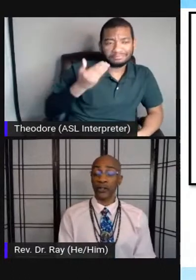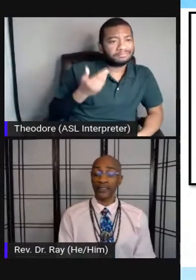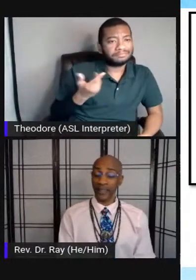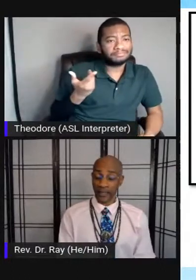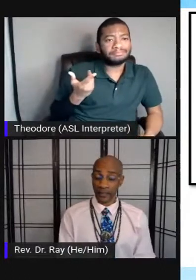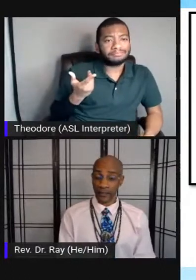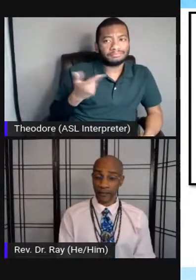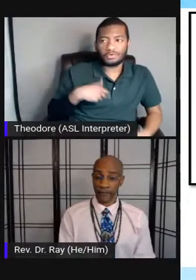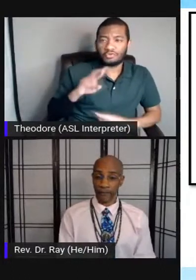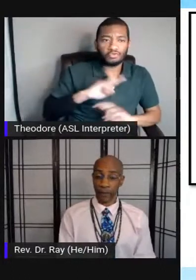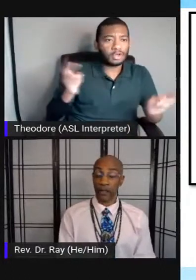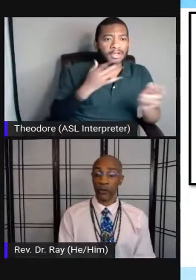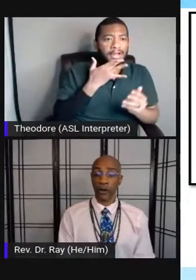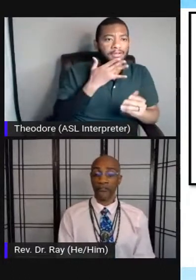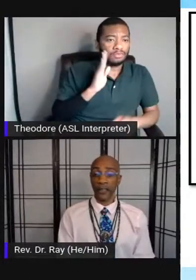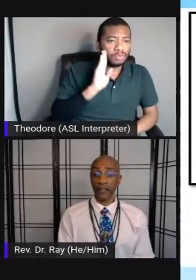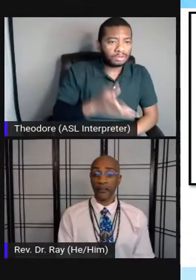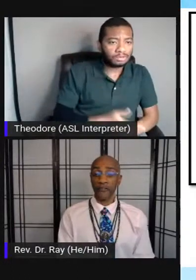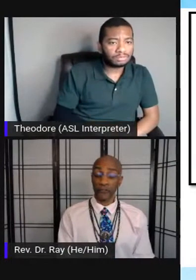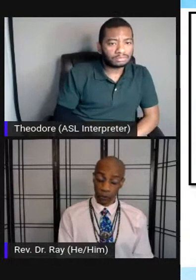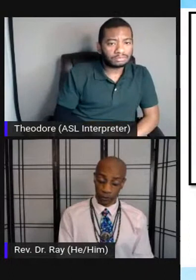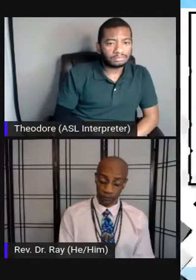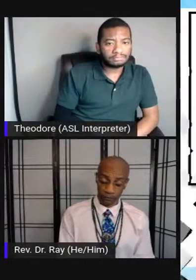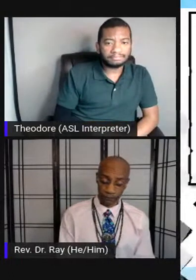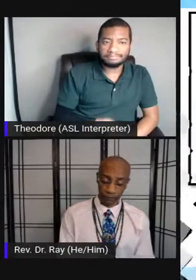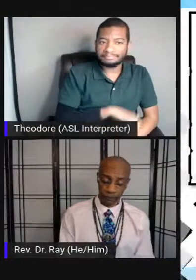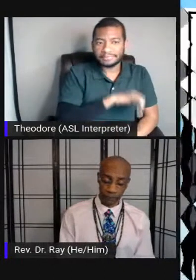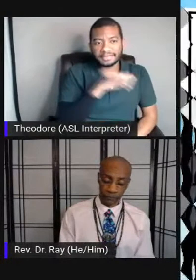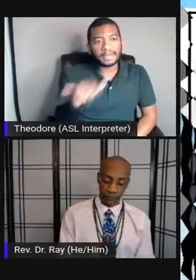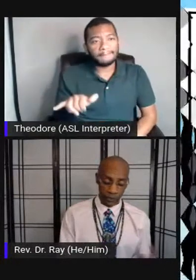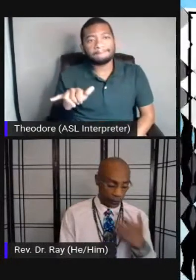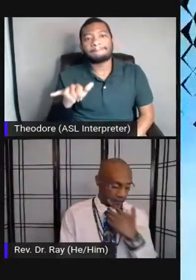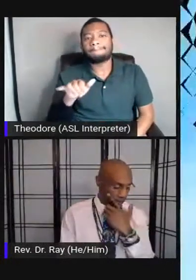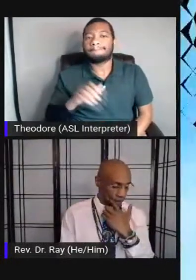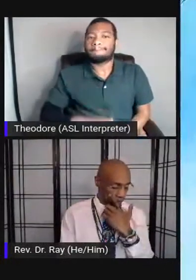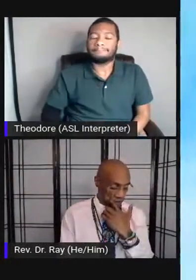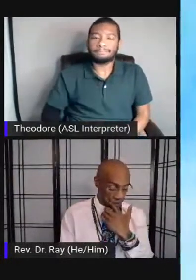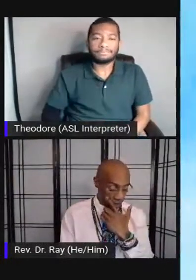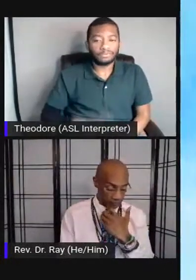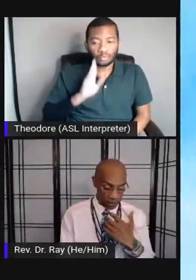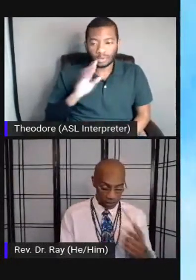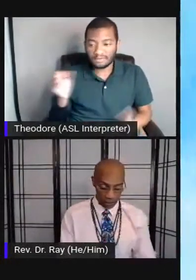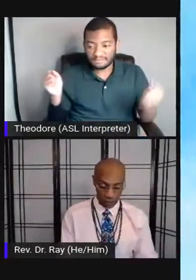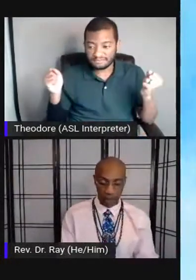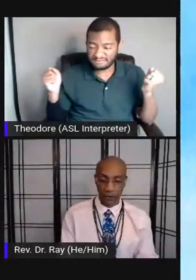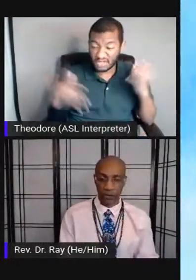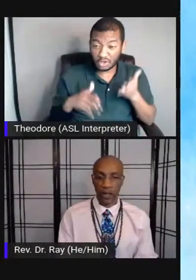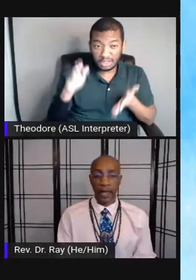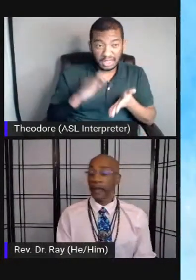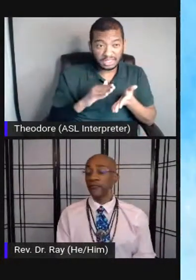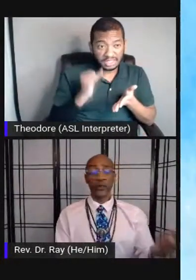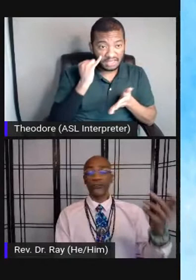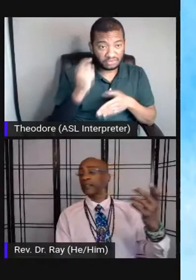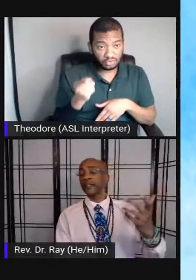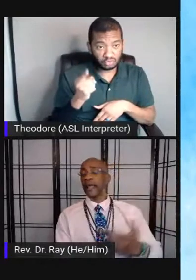fear less because we are faithful. This week's declaration or affirmation, I will say it first.